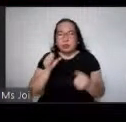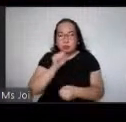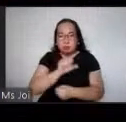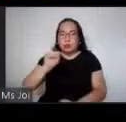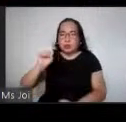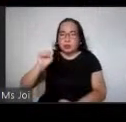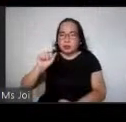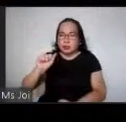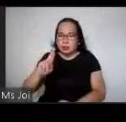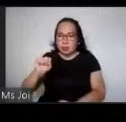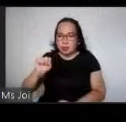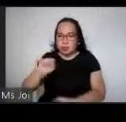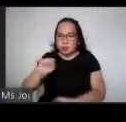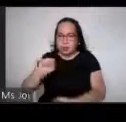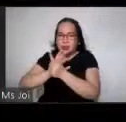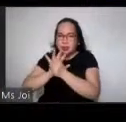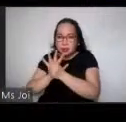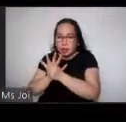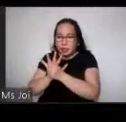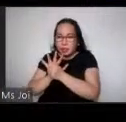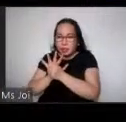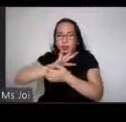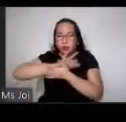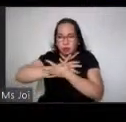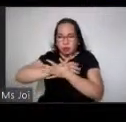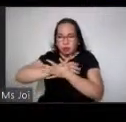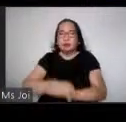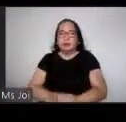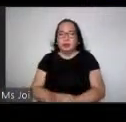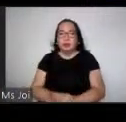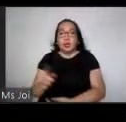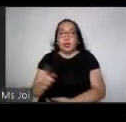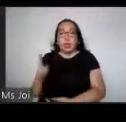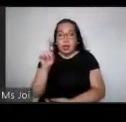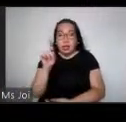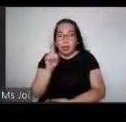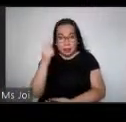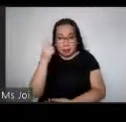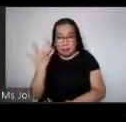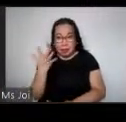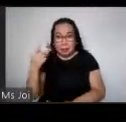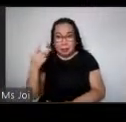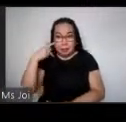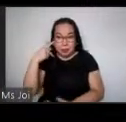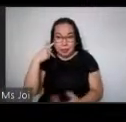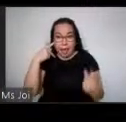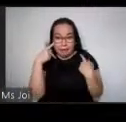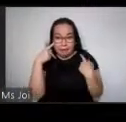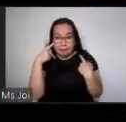So syempre, COVID nga ba si Teacher Pina? So no matter what,